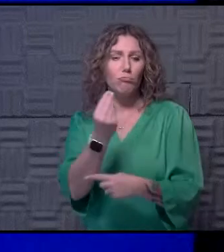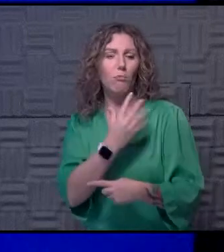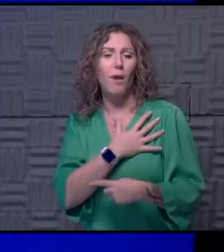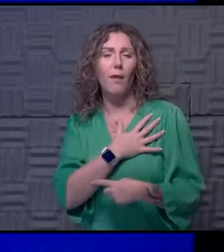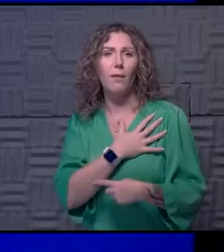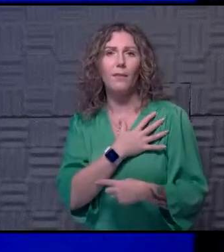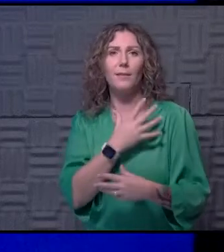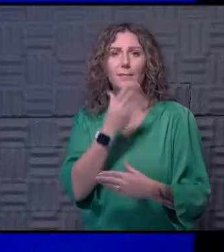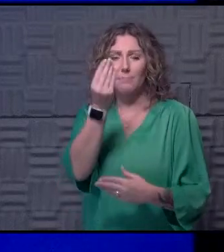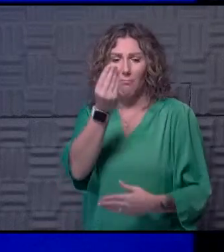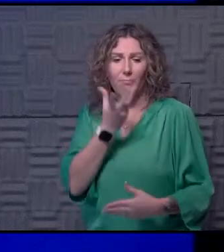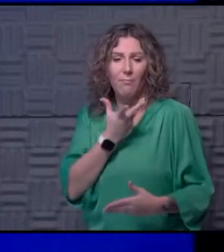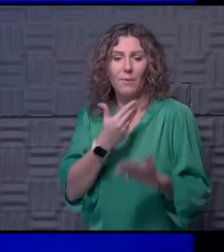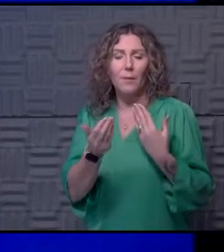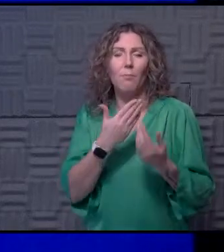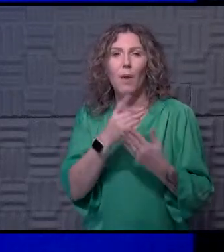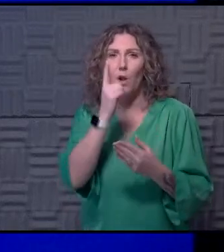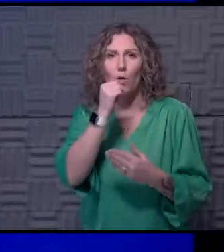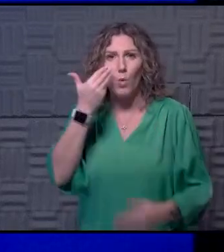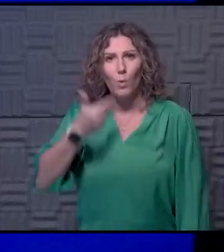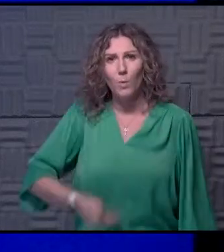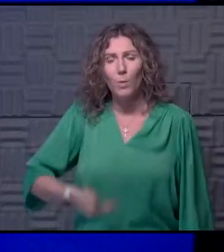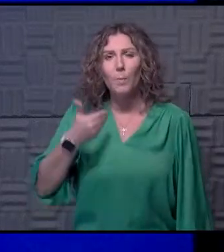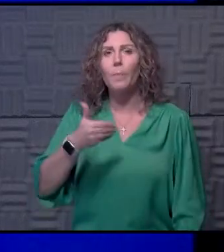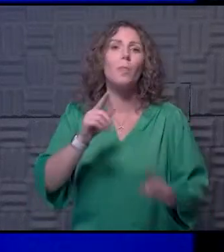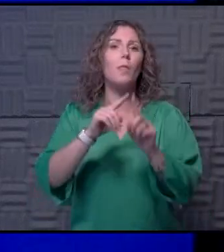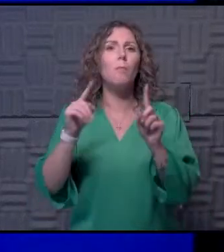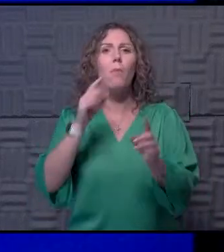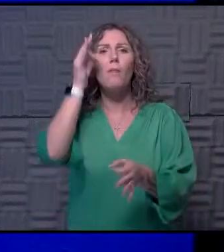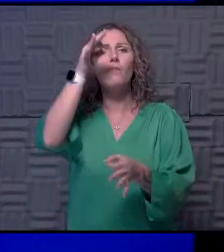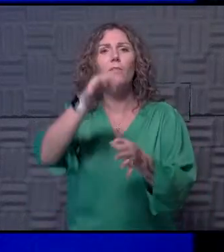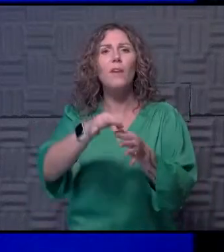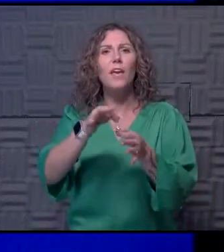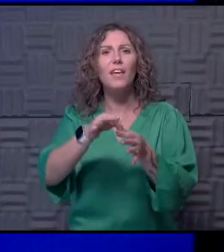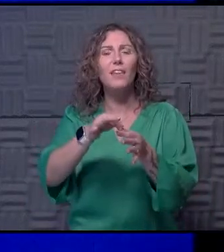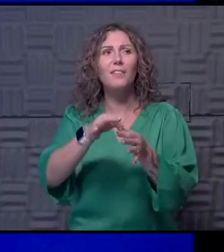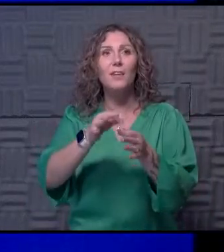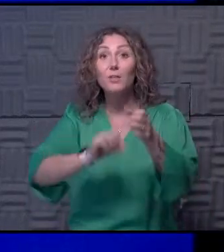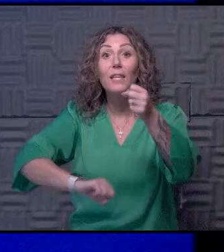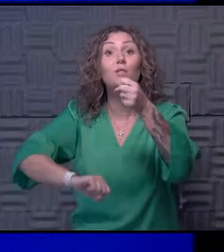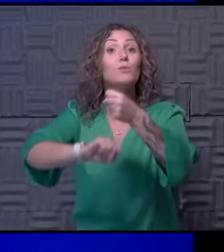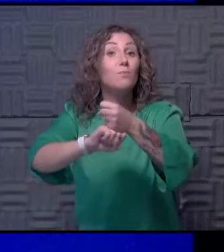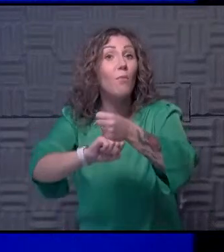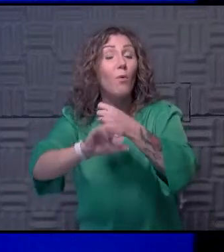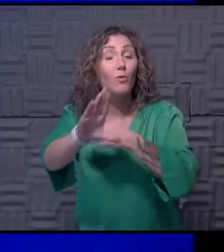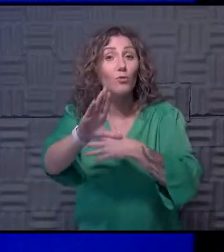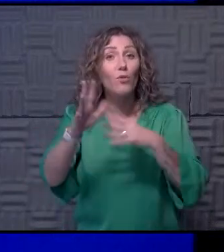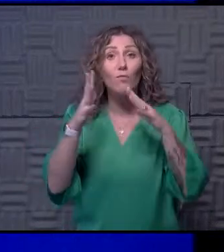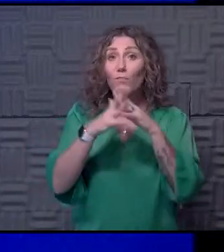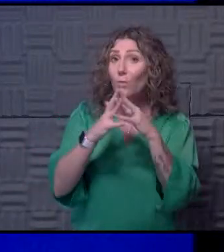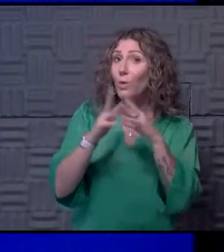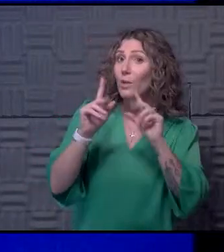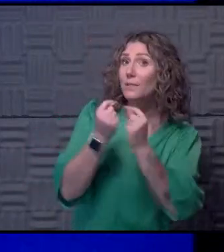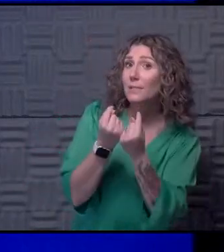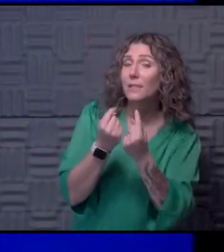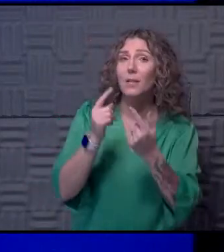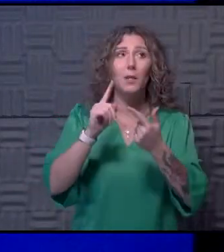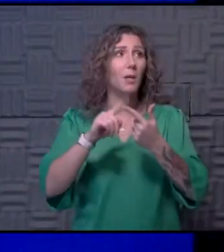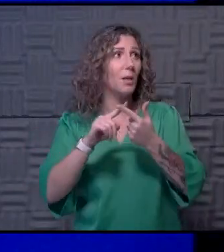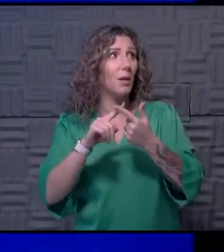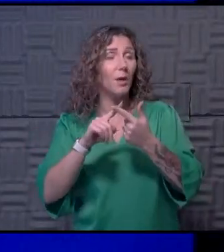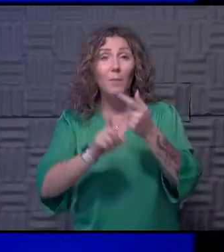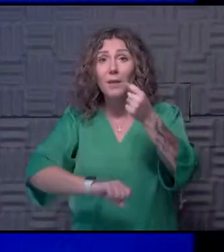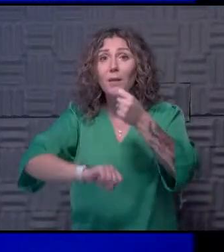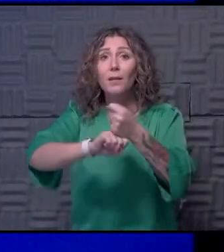to us no matter who we are. But faith in your football team or faith in your science or